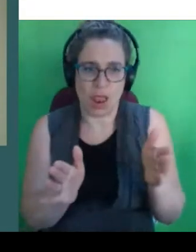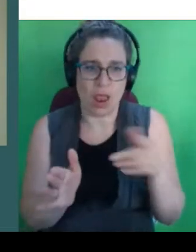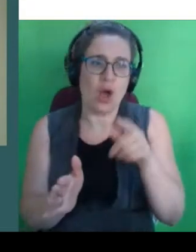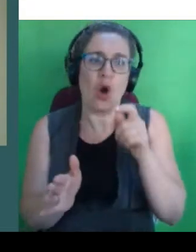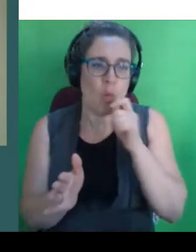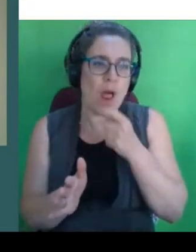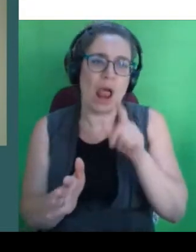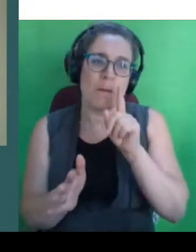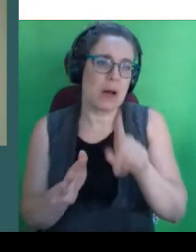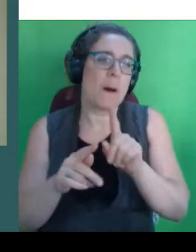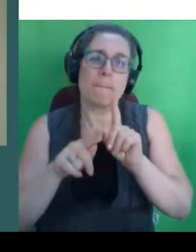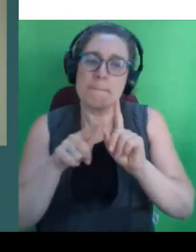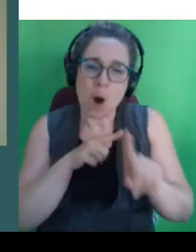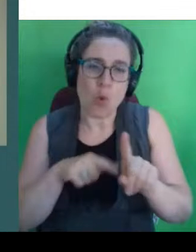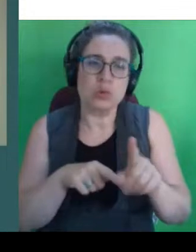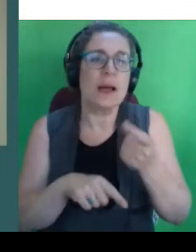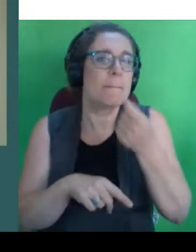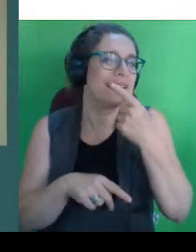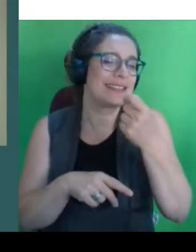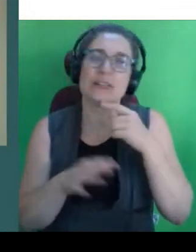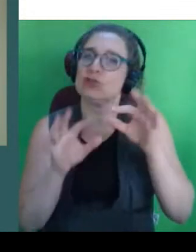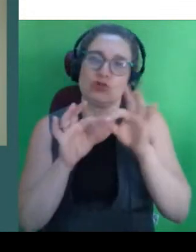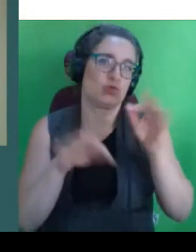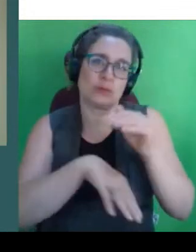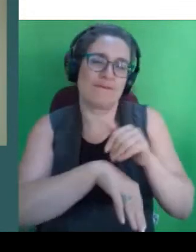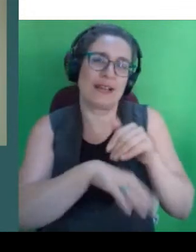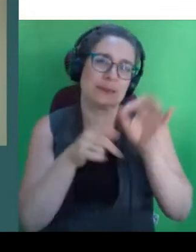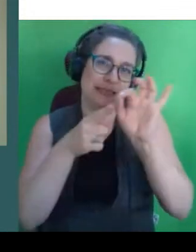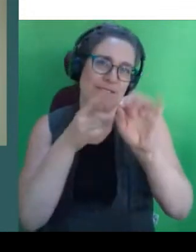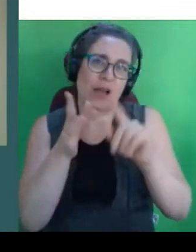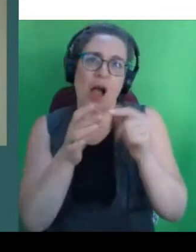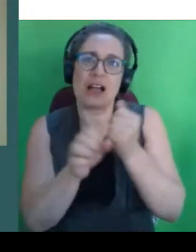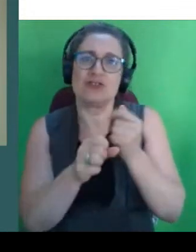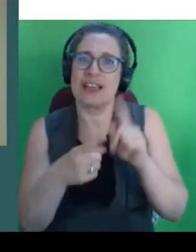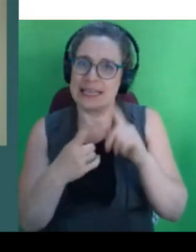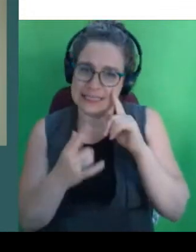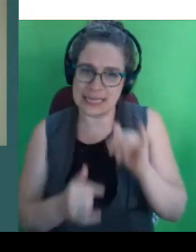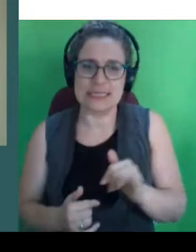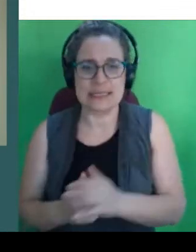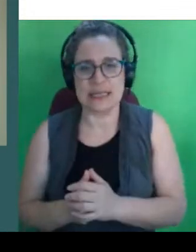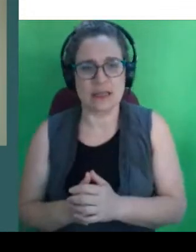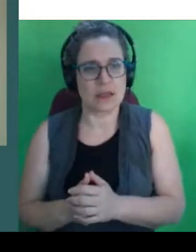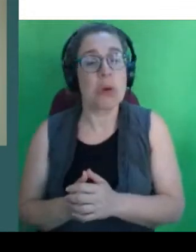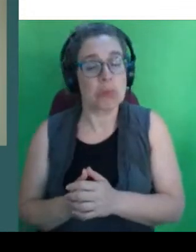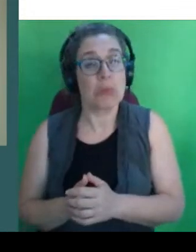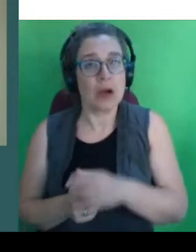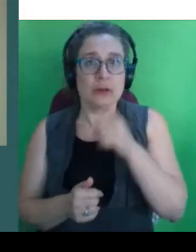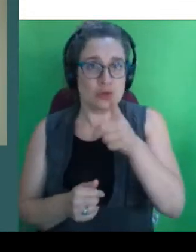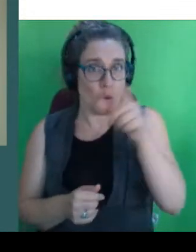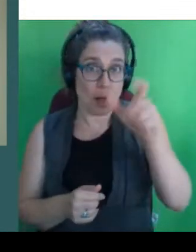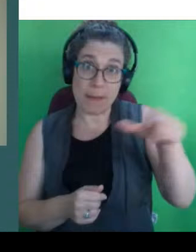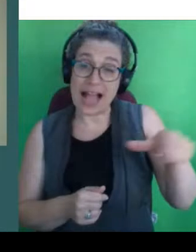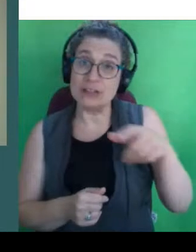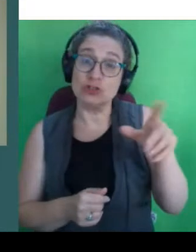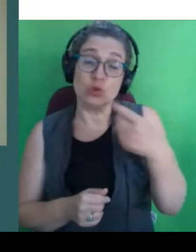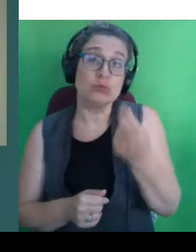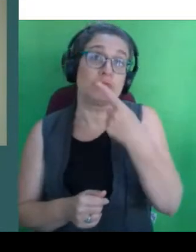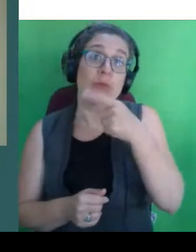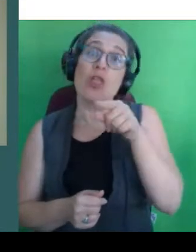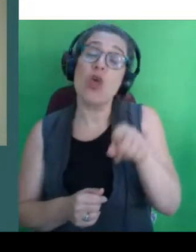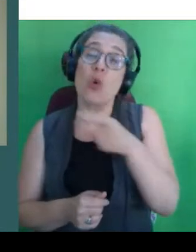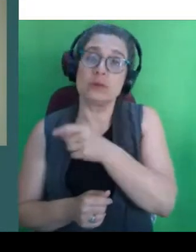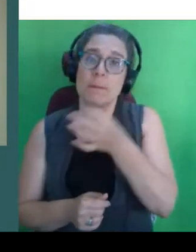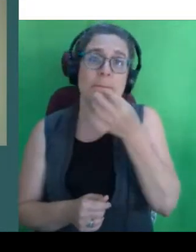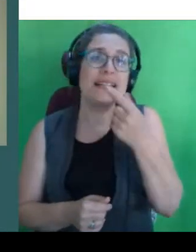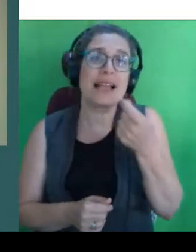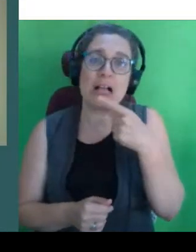affect specific IgE testing. Okay, so if the kind of patient's taking those medications, what testing would you